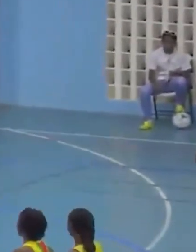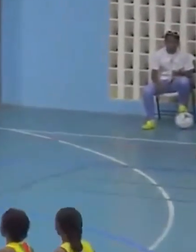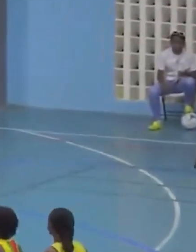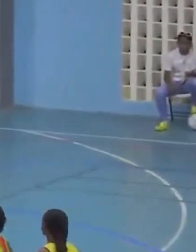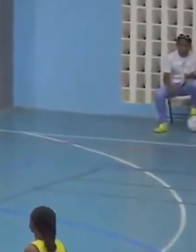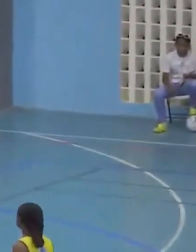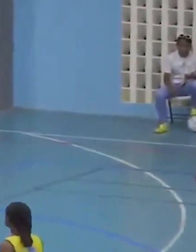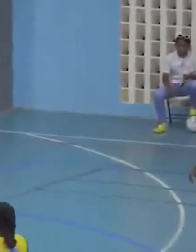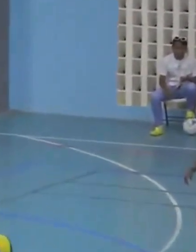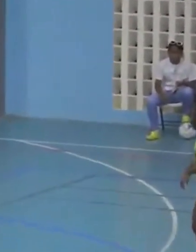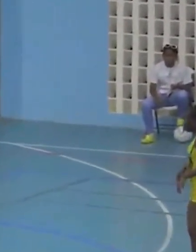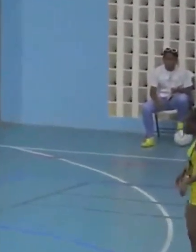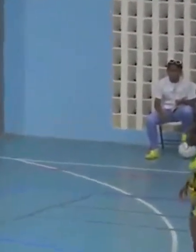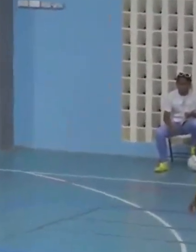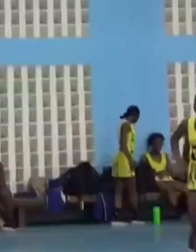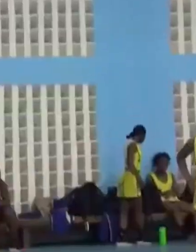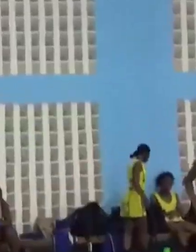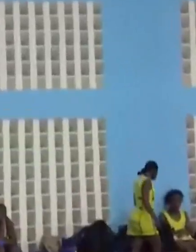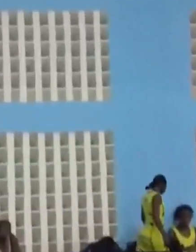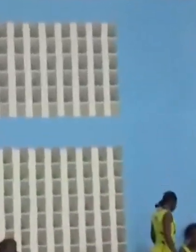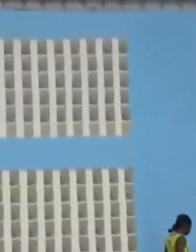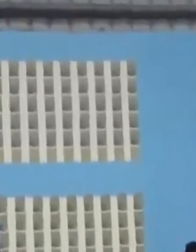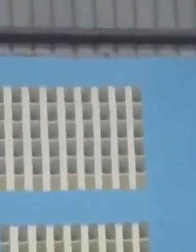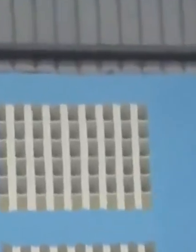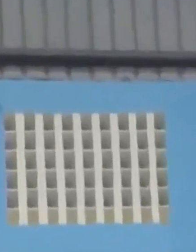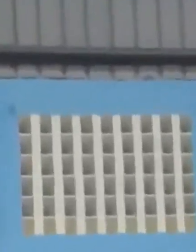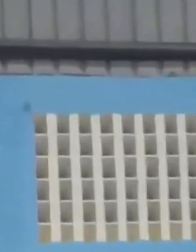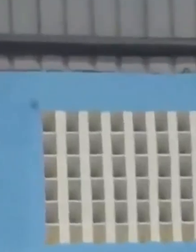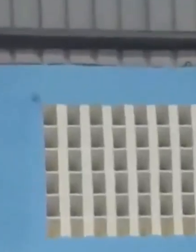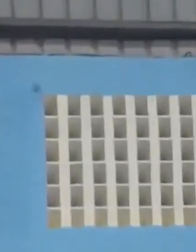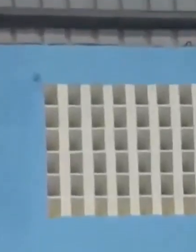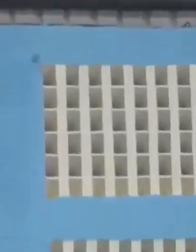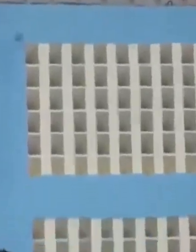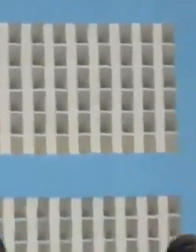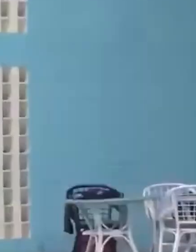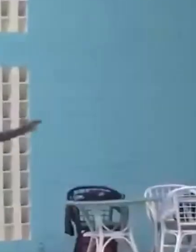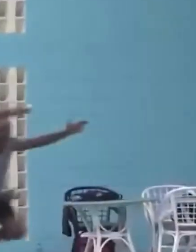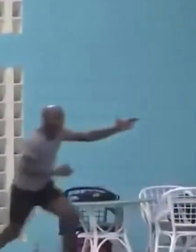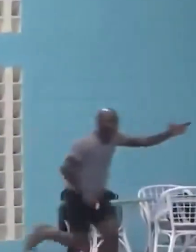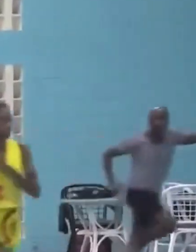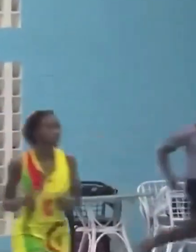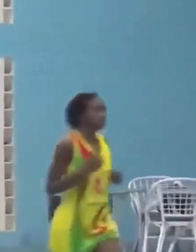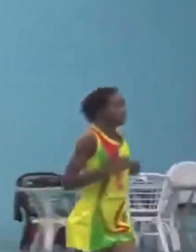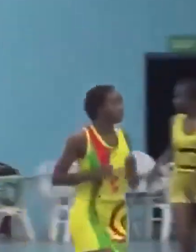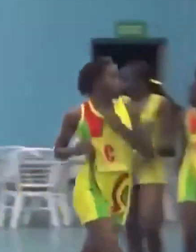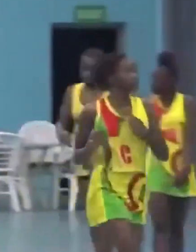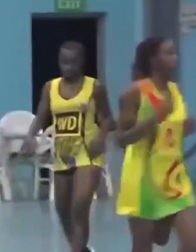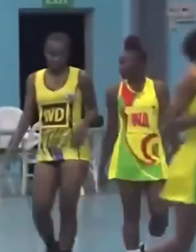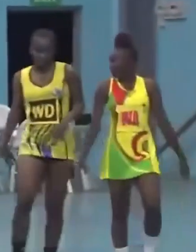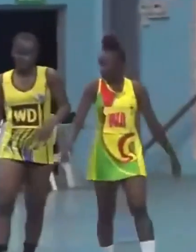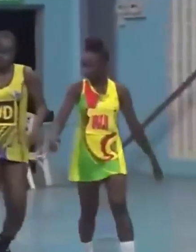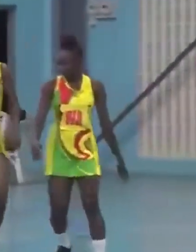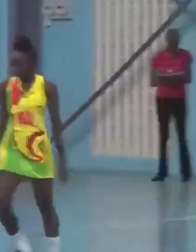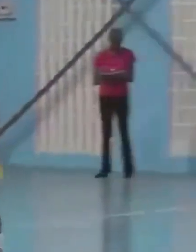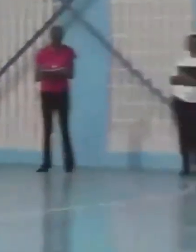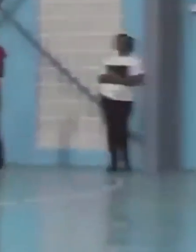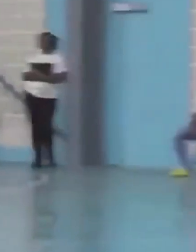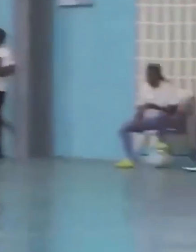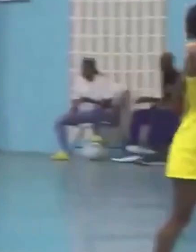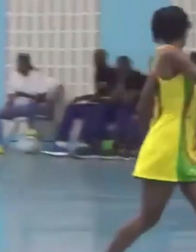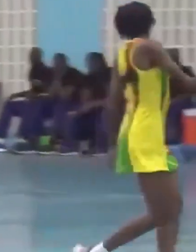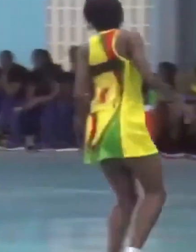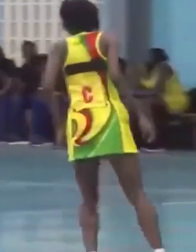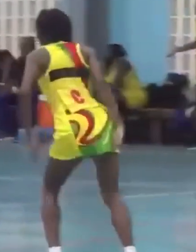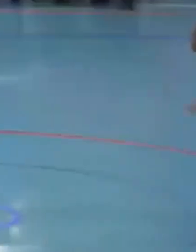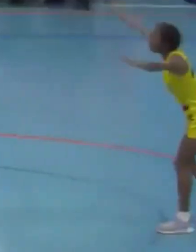goal shooter. I think she's now making those passes with her eyes closed. And we have a converted goal by the goal shooter for Grenada. The score